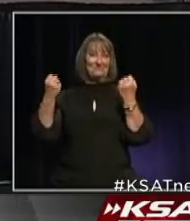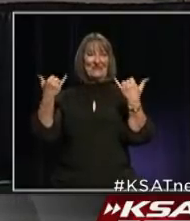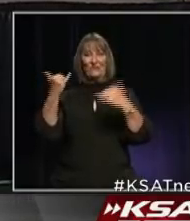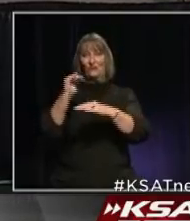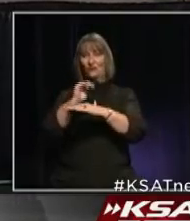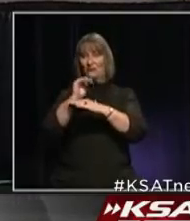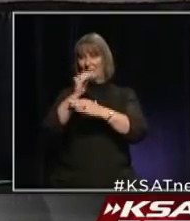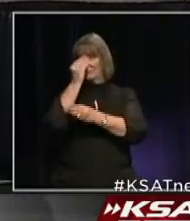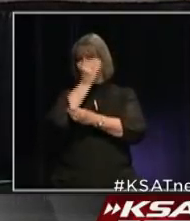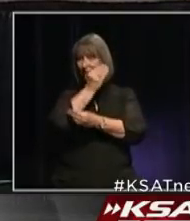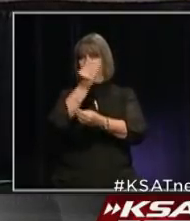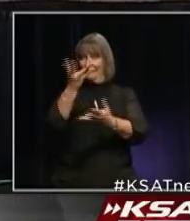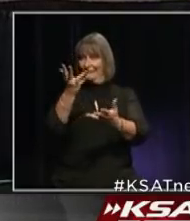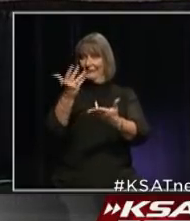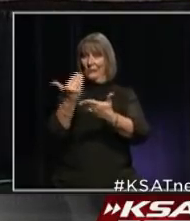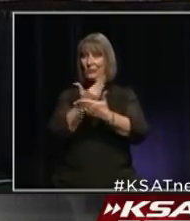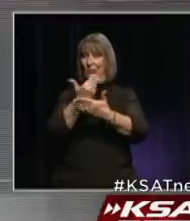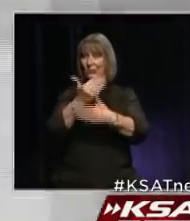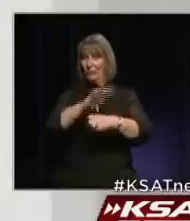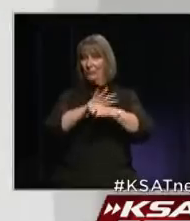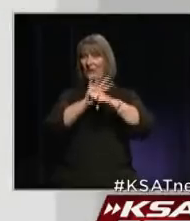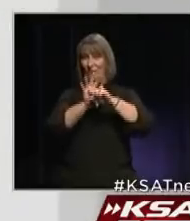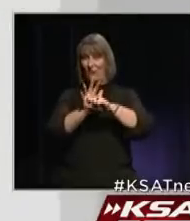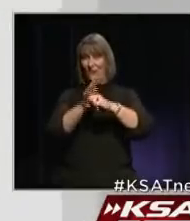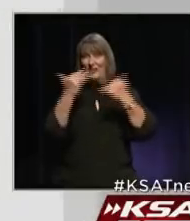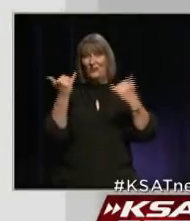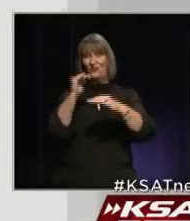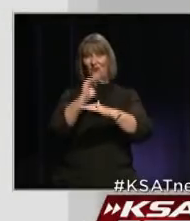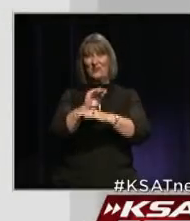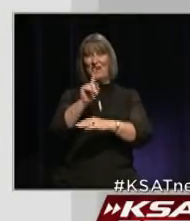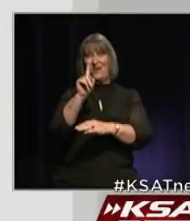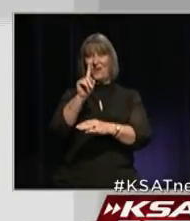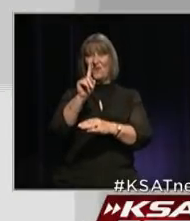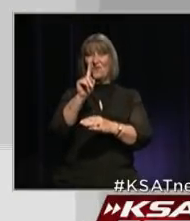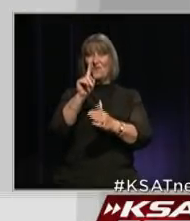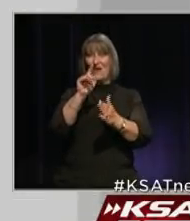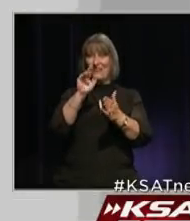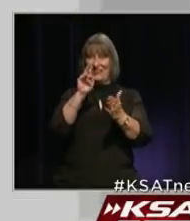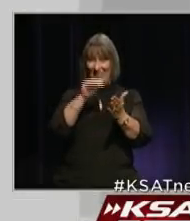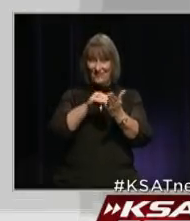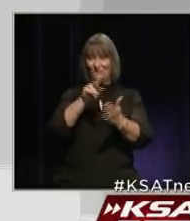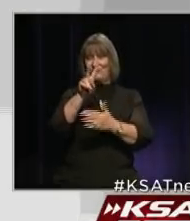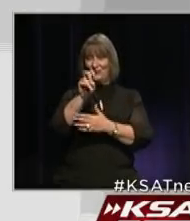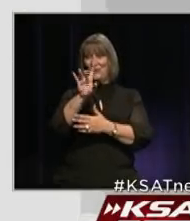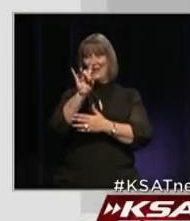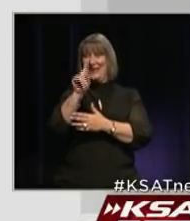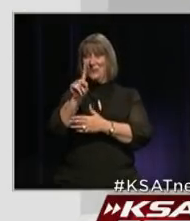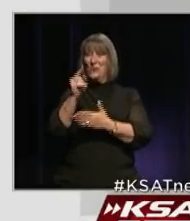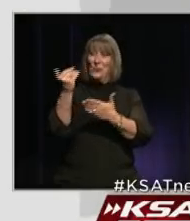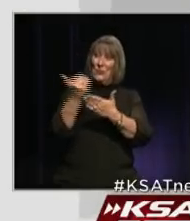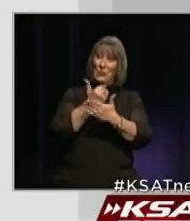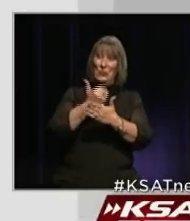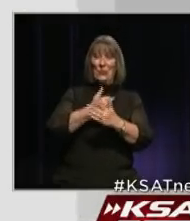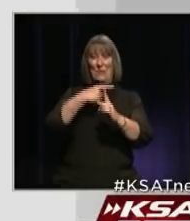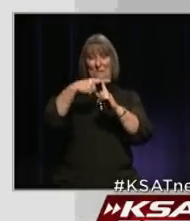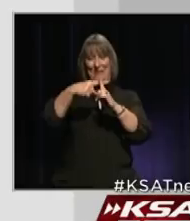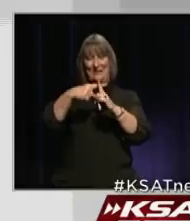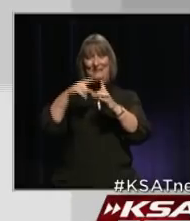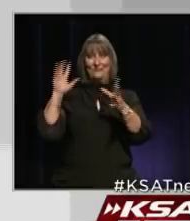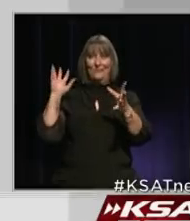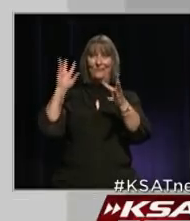San Antonio community. Tonight we're reporting 1,281 new cases of COVID-19, which brings our total